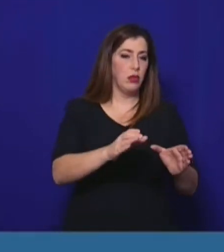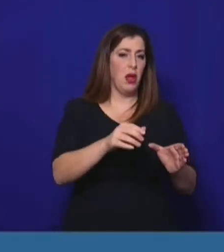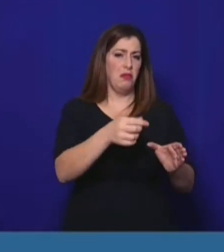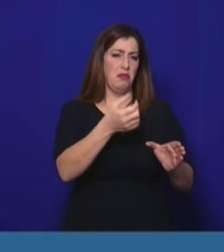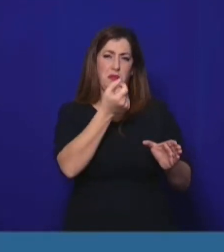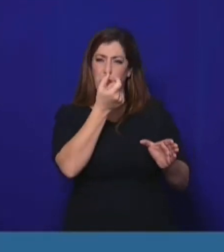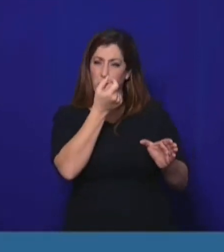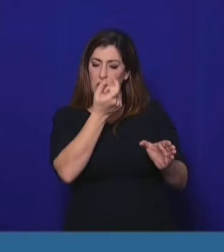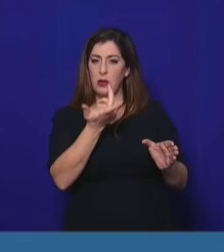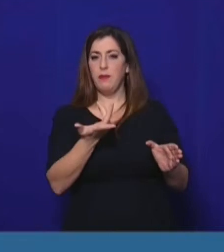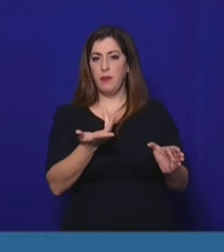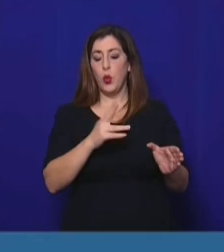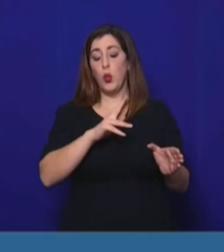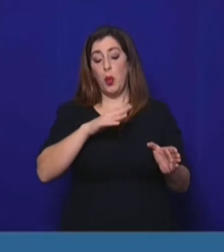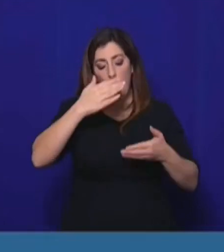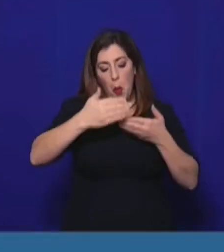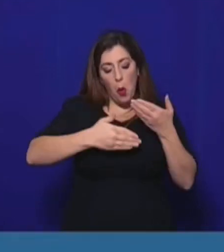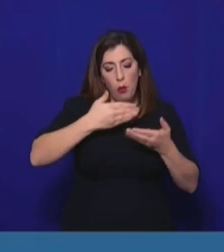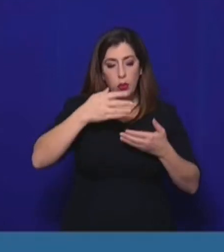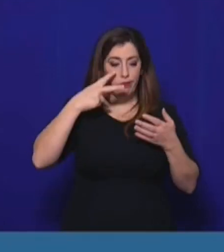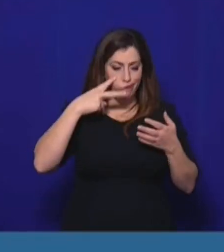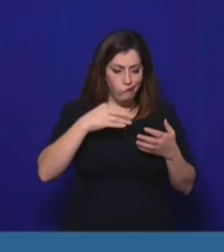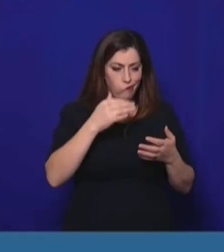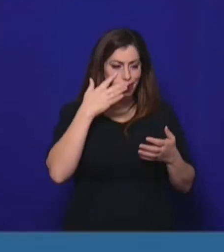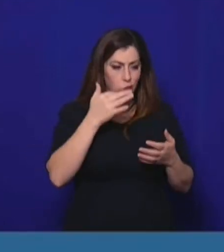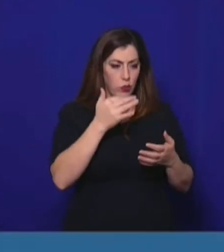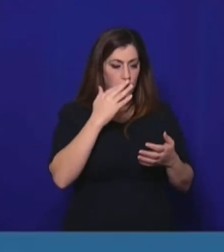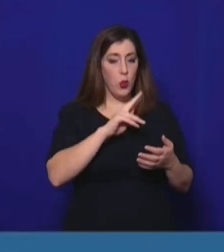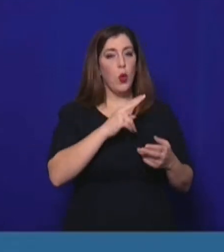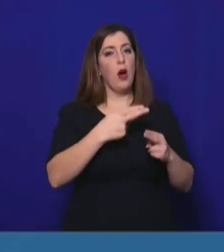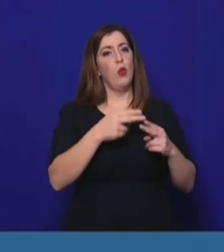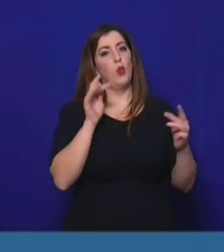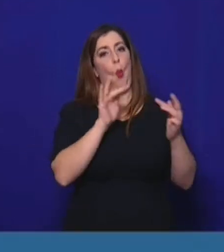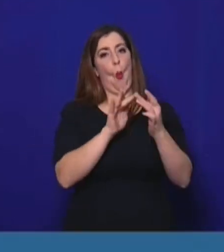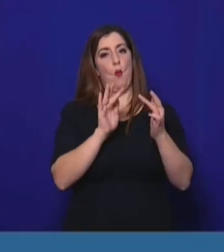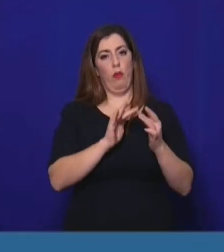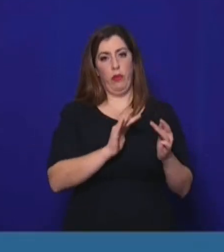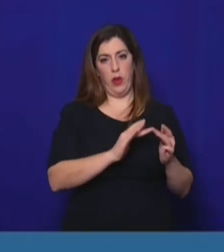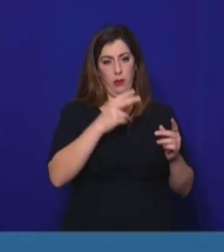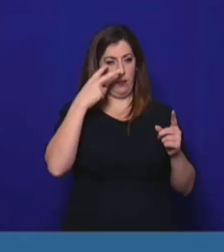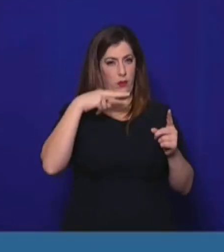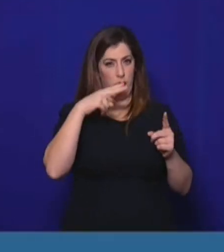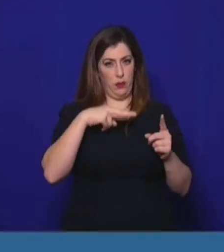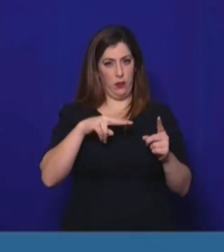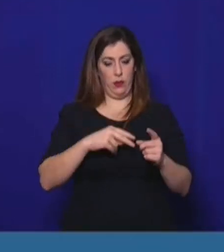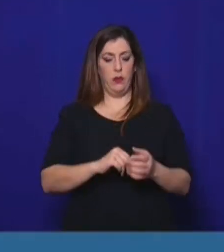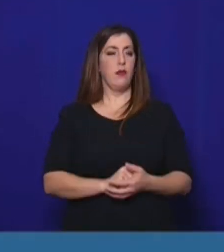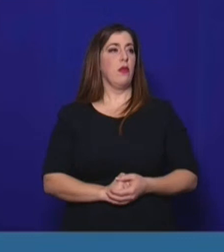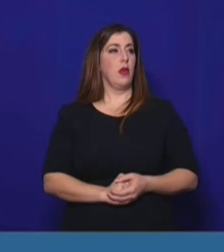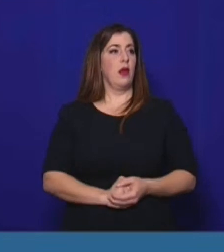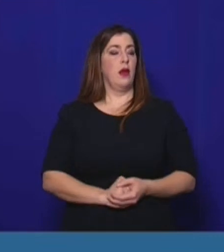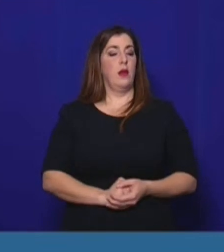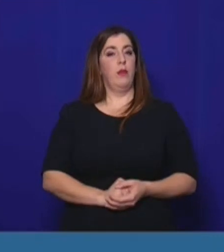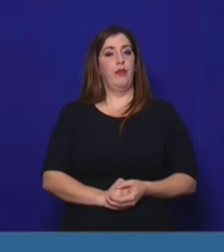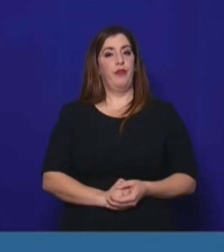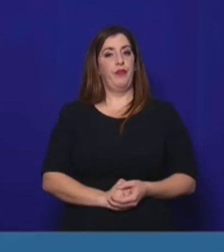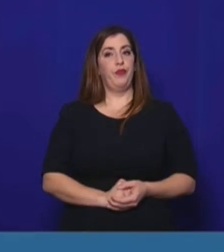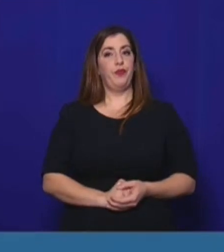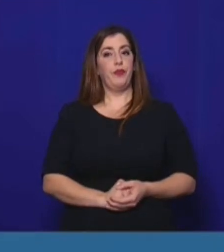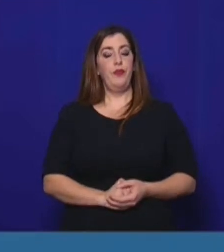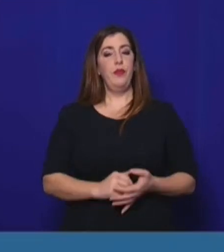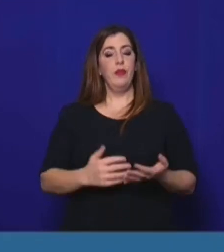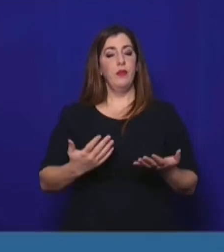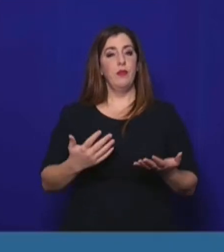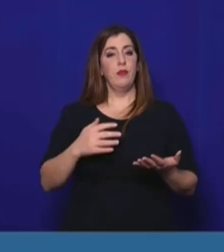żaru qegħdin inkomplu nsegwuhom ukoll permezz tal-contact tracing. Palma rajna wkoll palma kien mistenni wkoll rajna